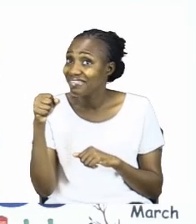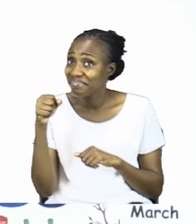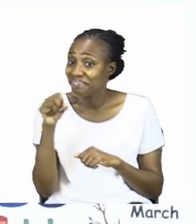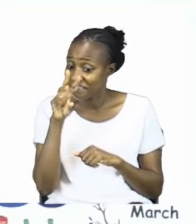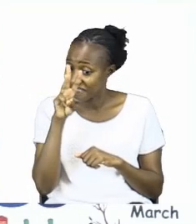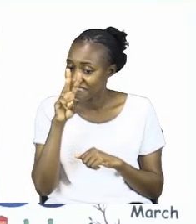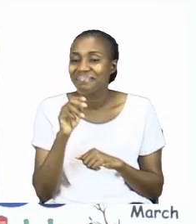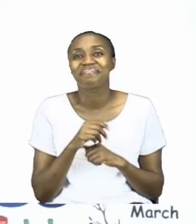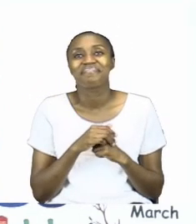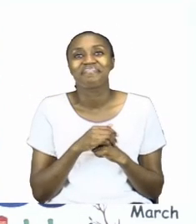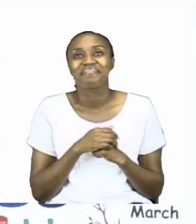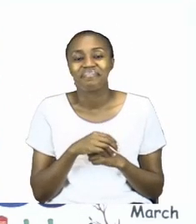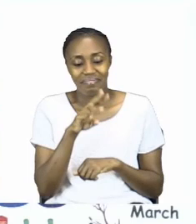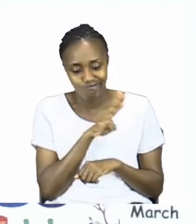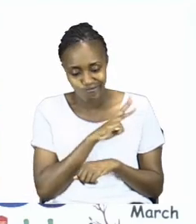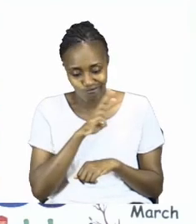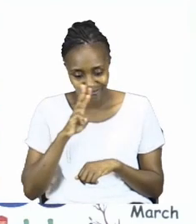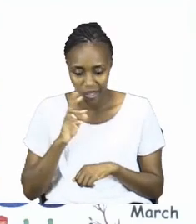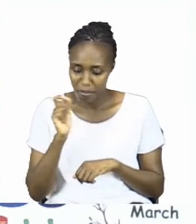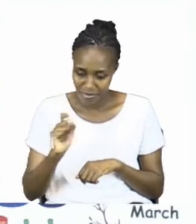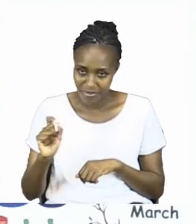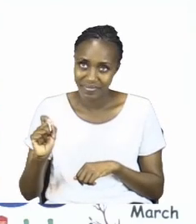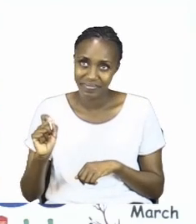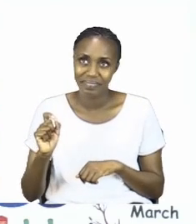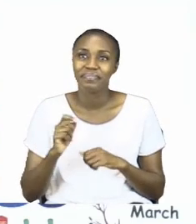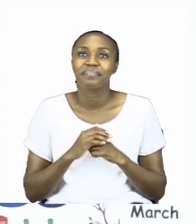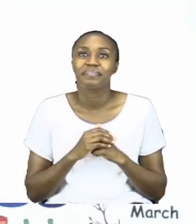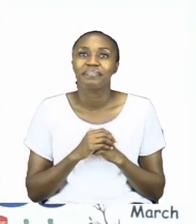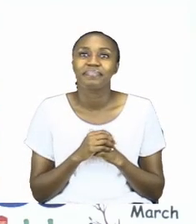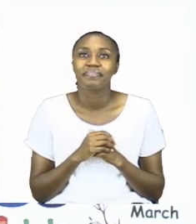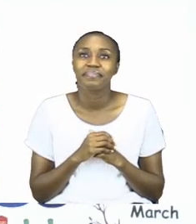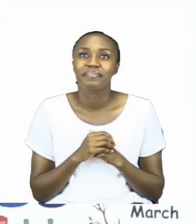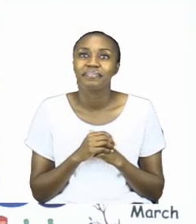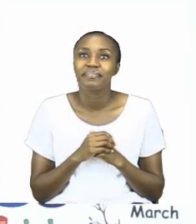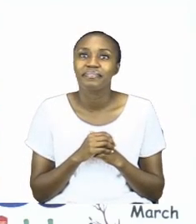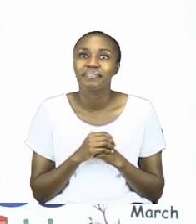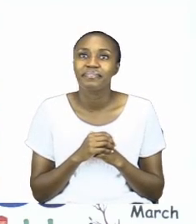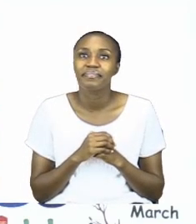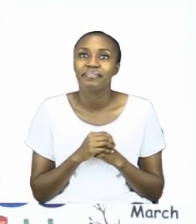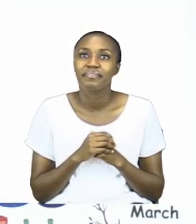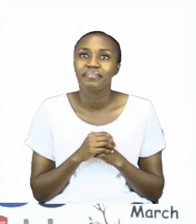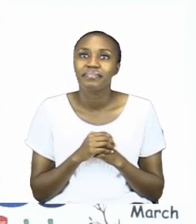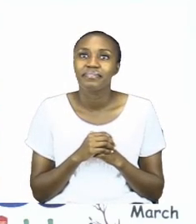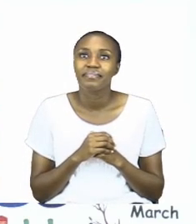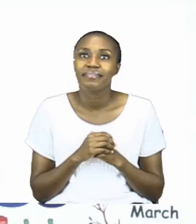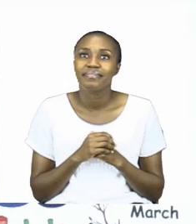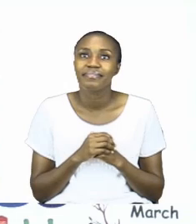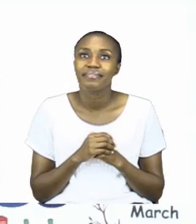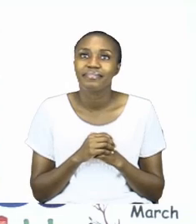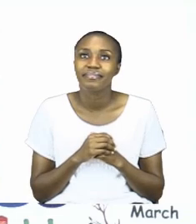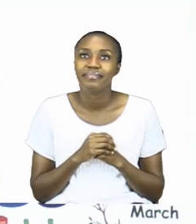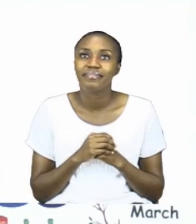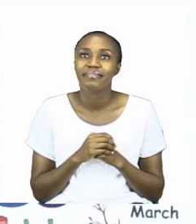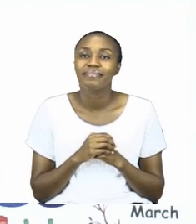this one, 33. So go ahead and write the number 33 and then cross